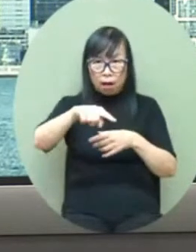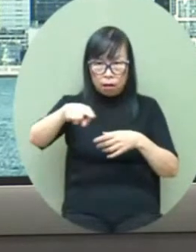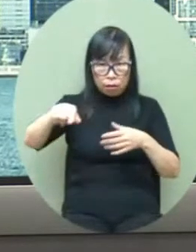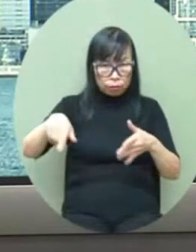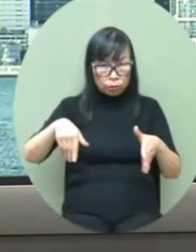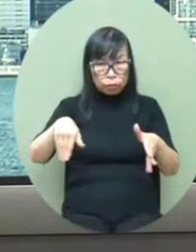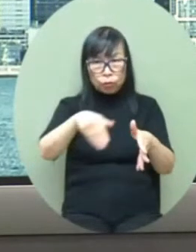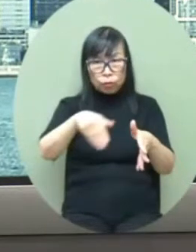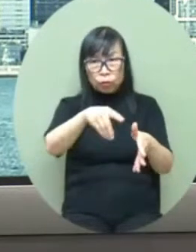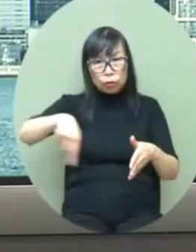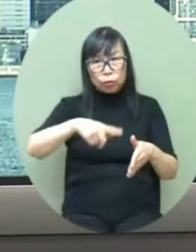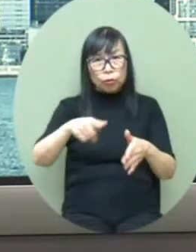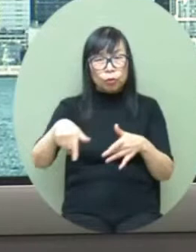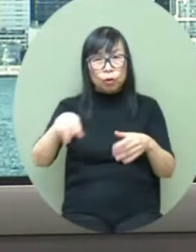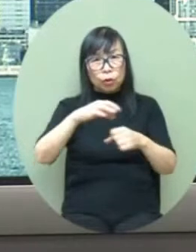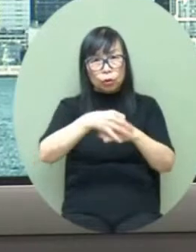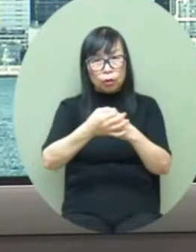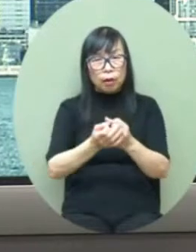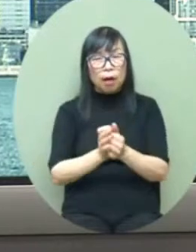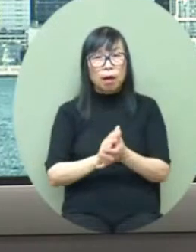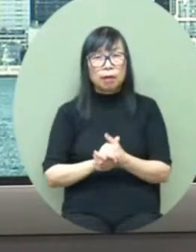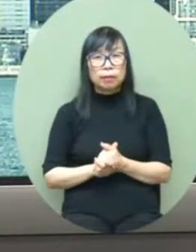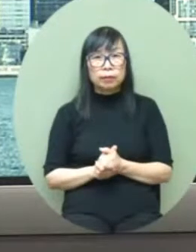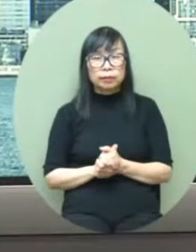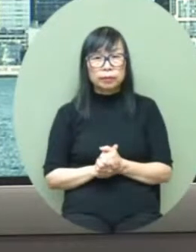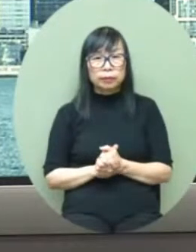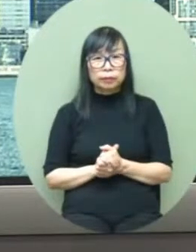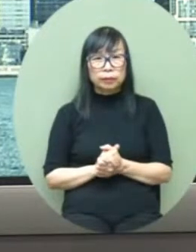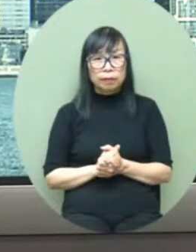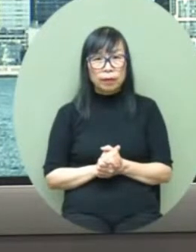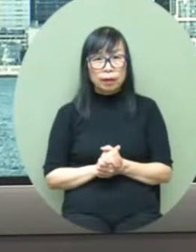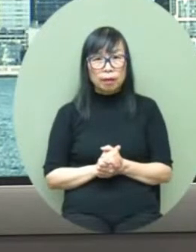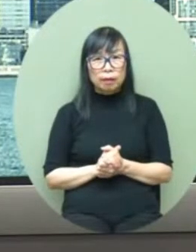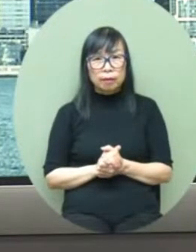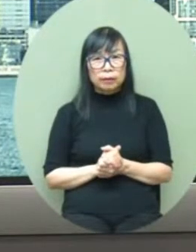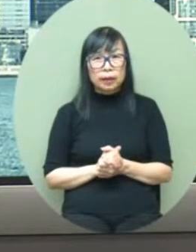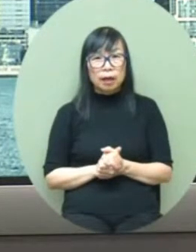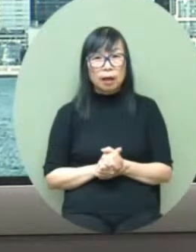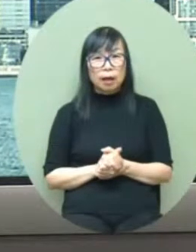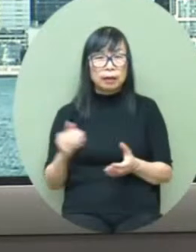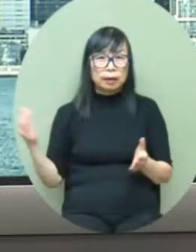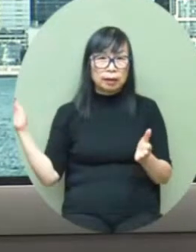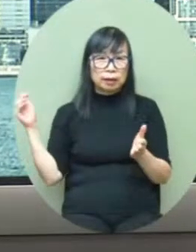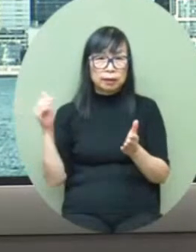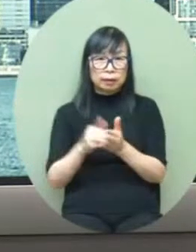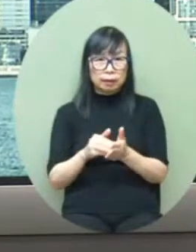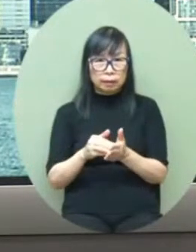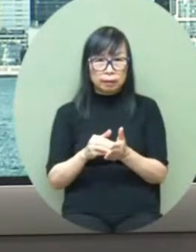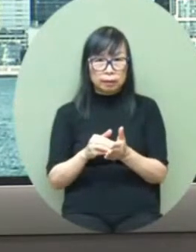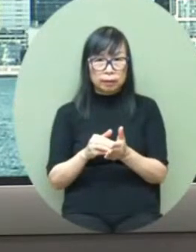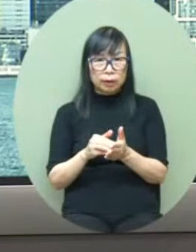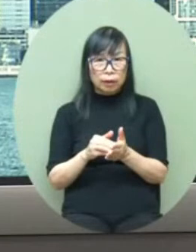And of course, we have been making a lot of visits to different cities in the mainland.